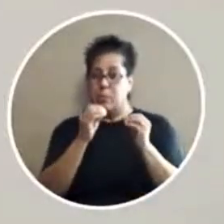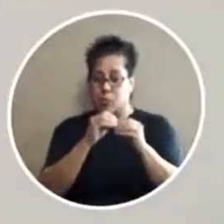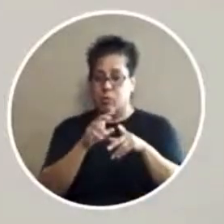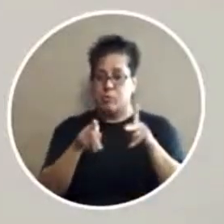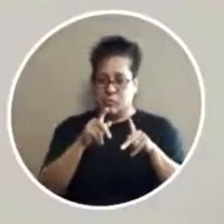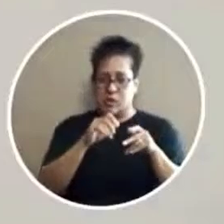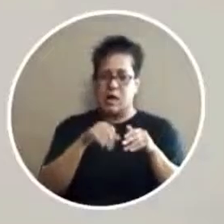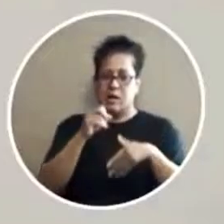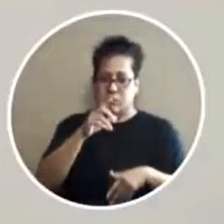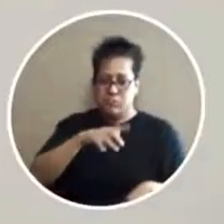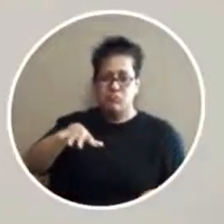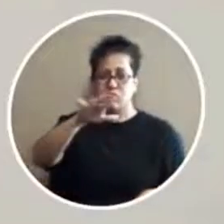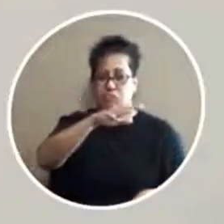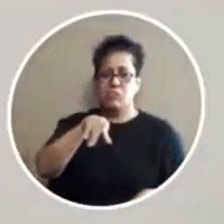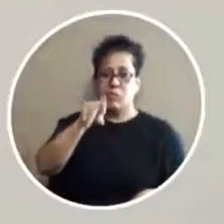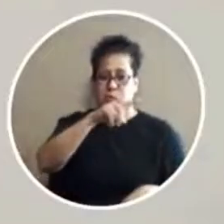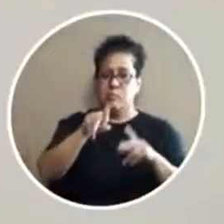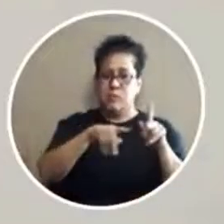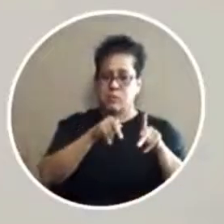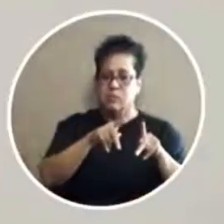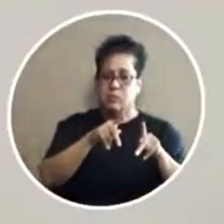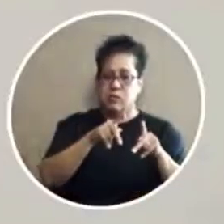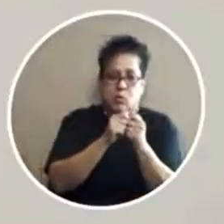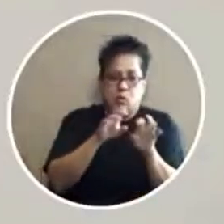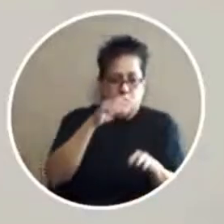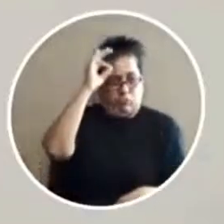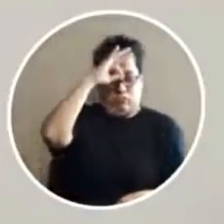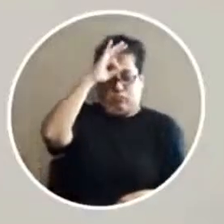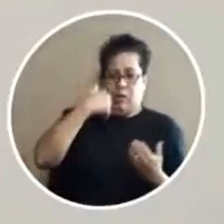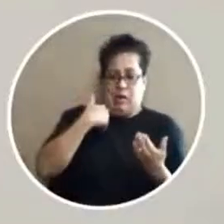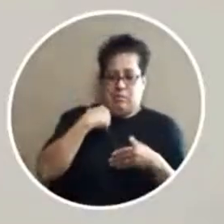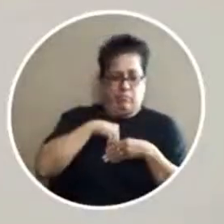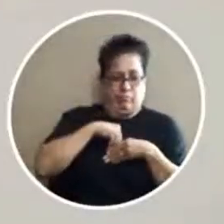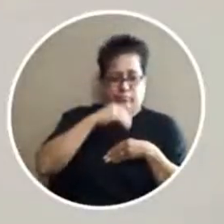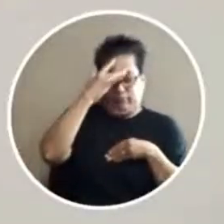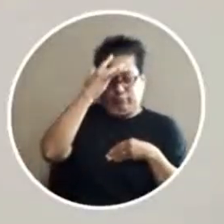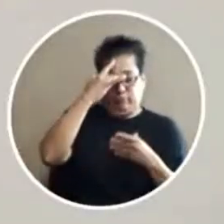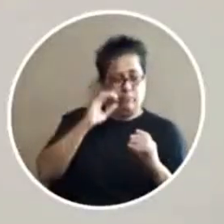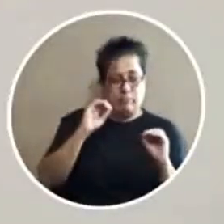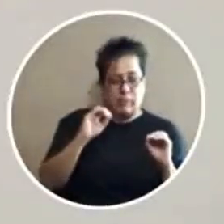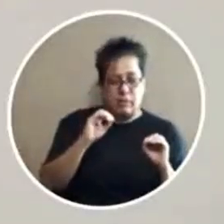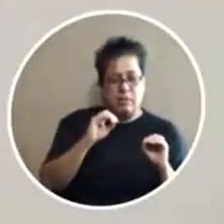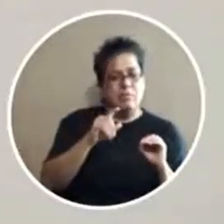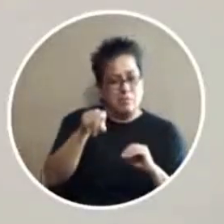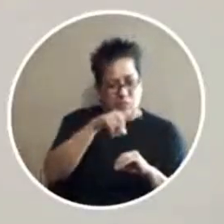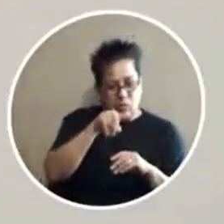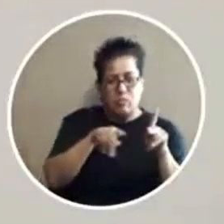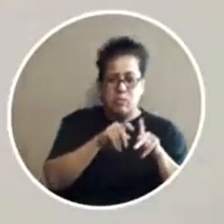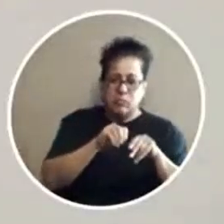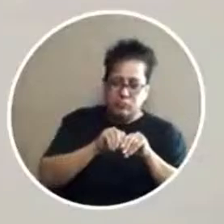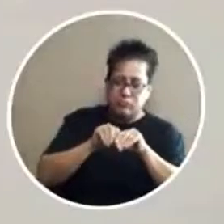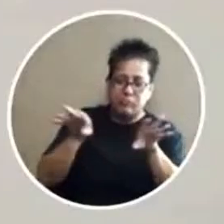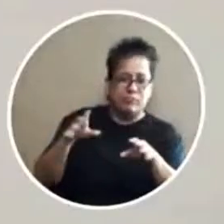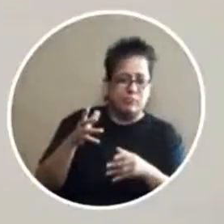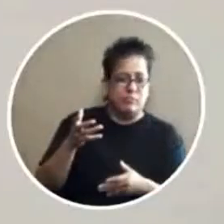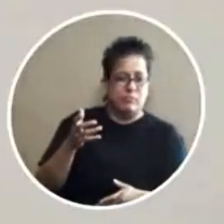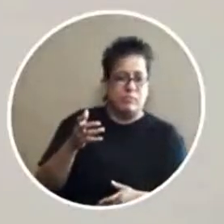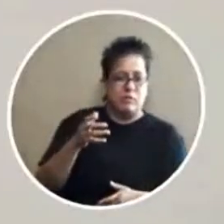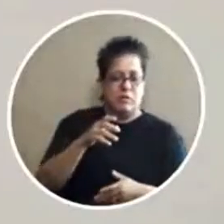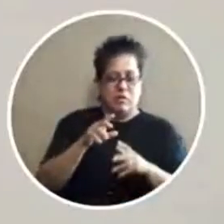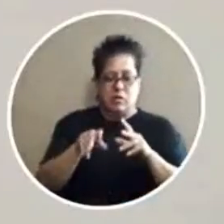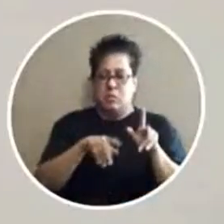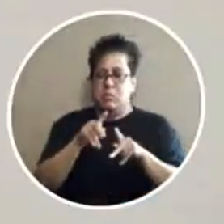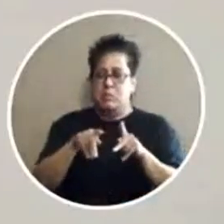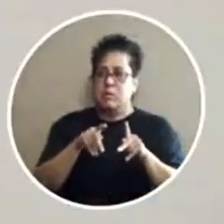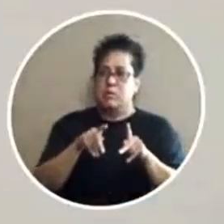asymptomatic, that are spreading the virus without knowing. They feel well, they don't have any symptoms. People in front of them, they don't think